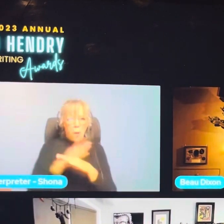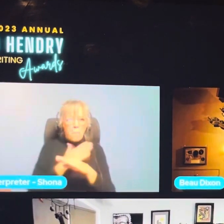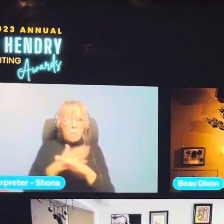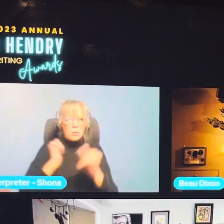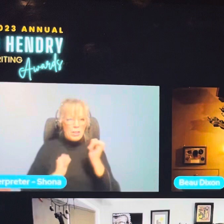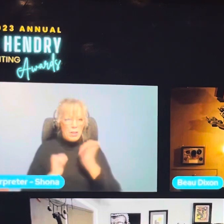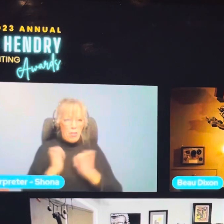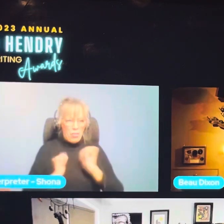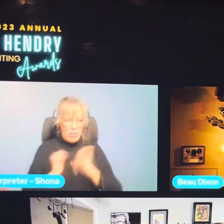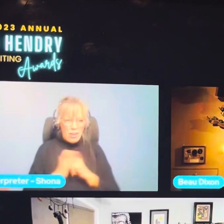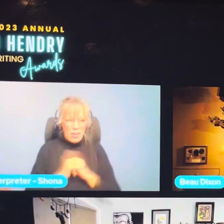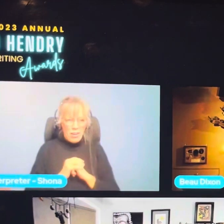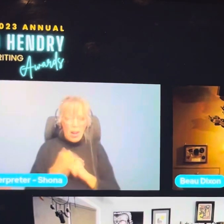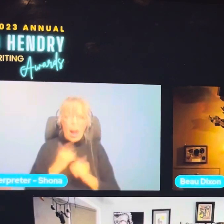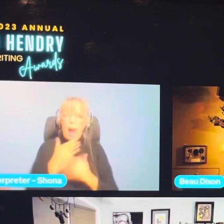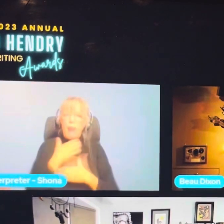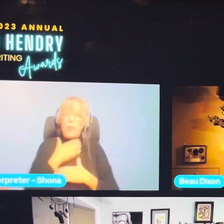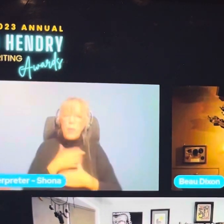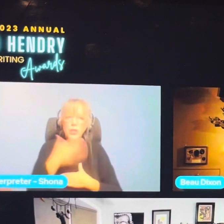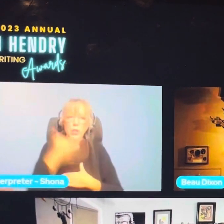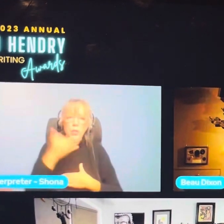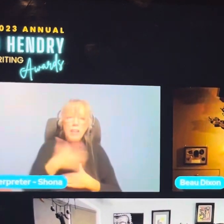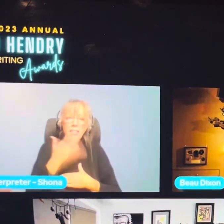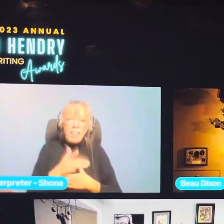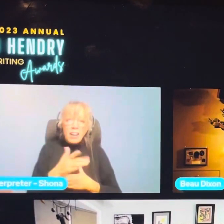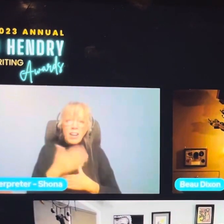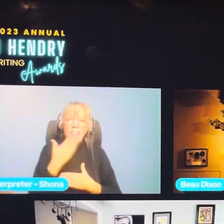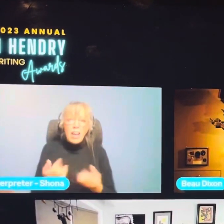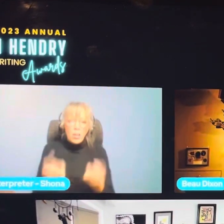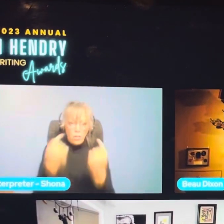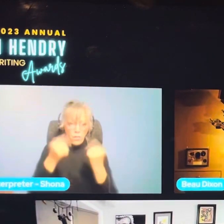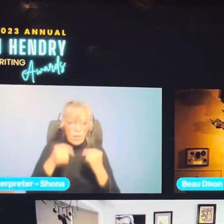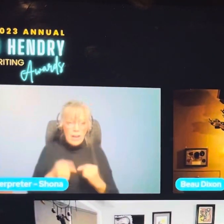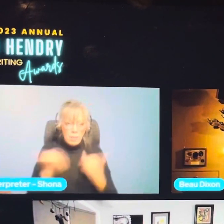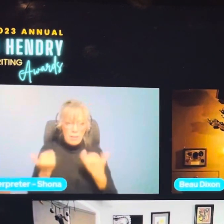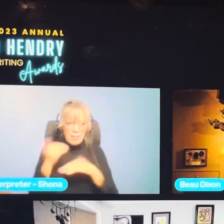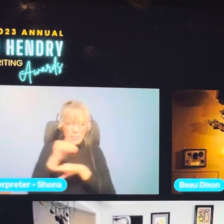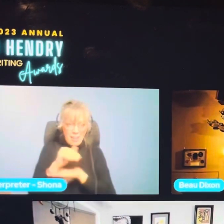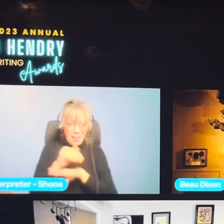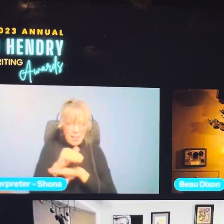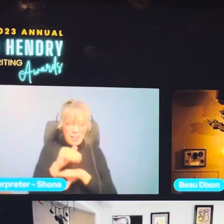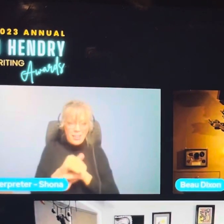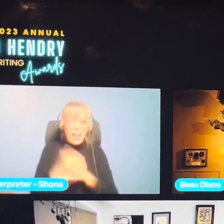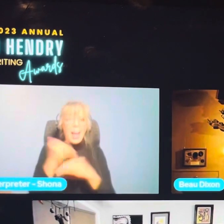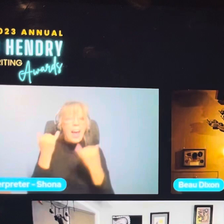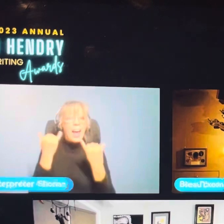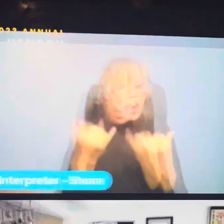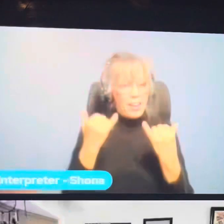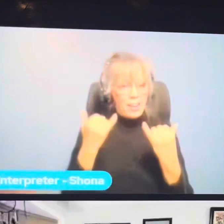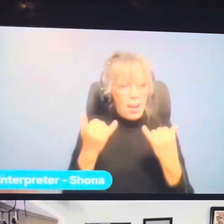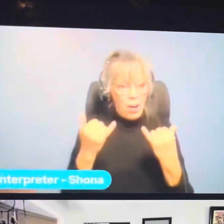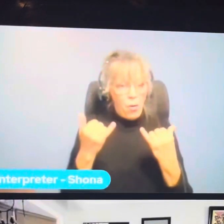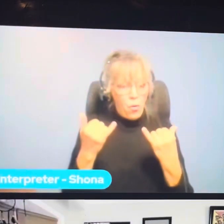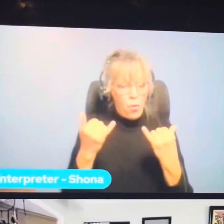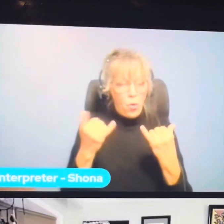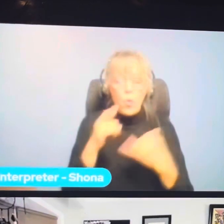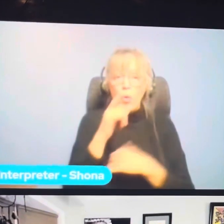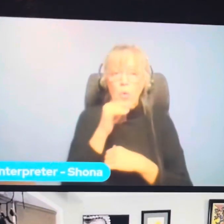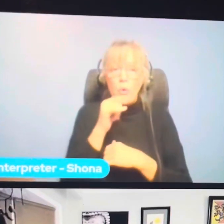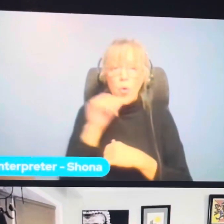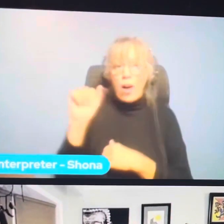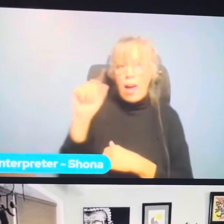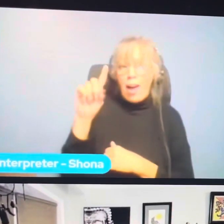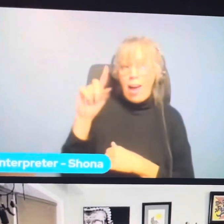wish you the best of luck. Thank you for coming. And let's now we will hear from Adam at